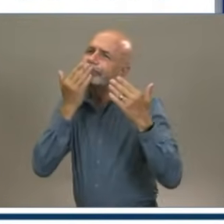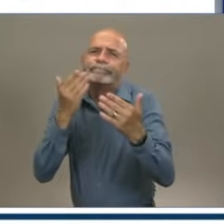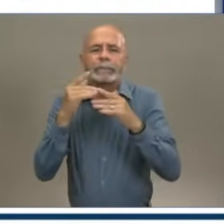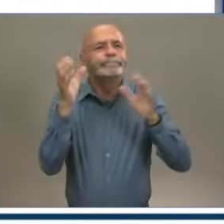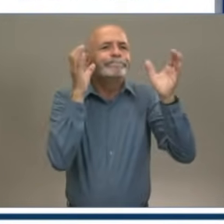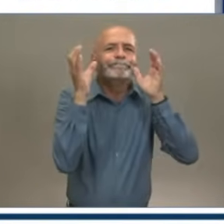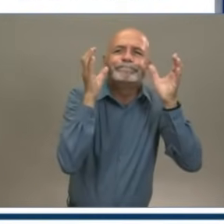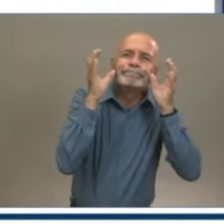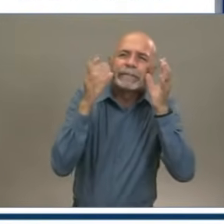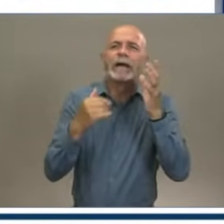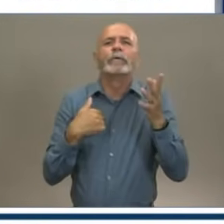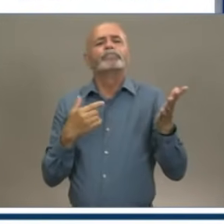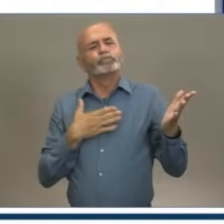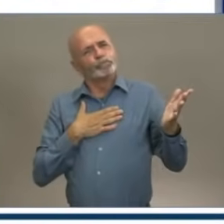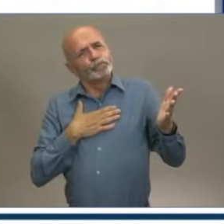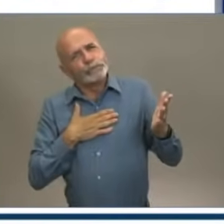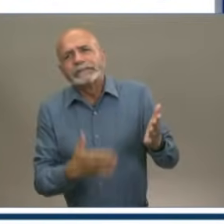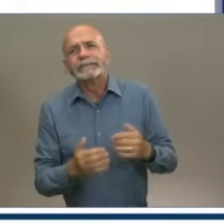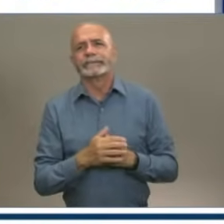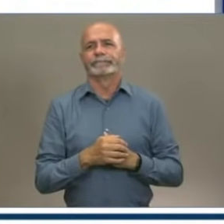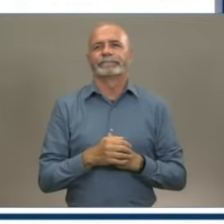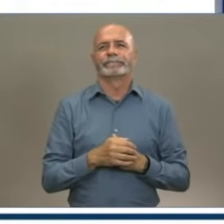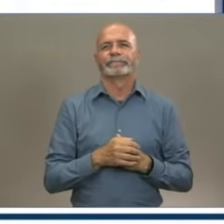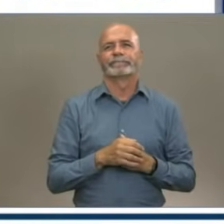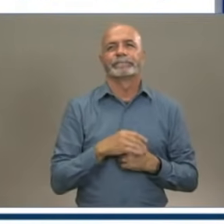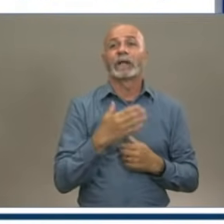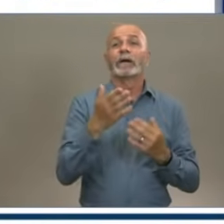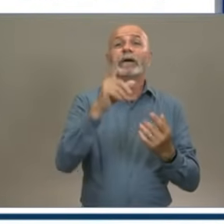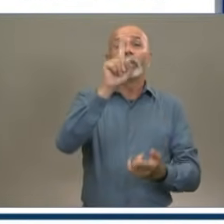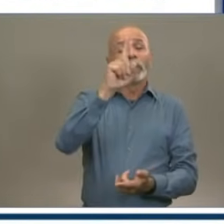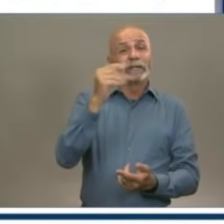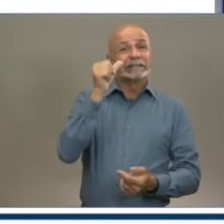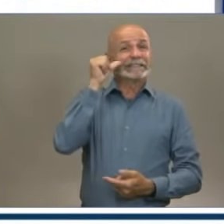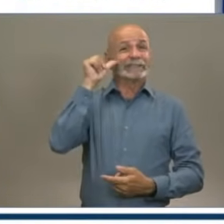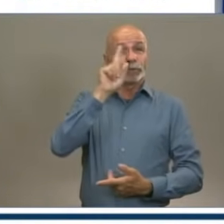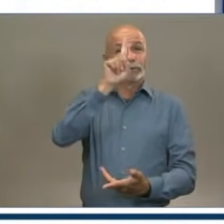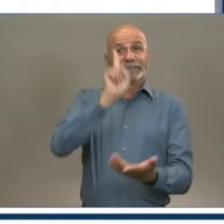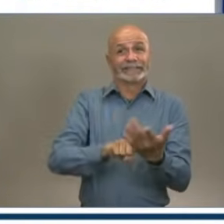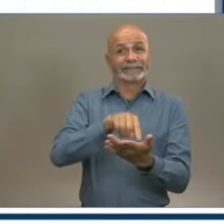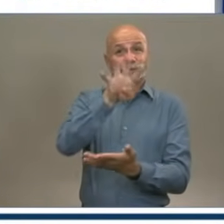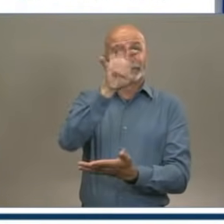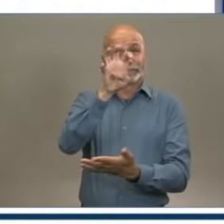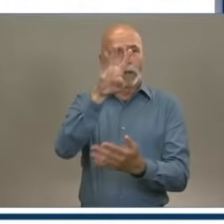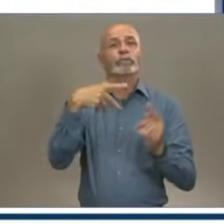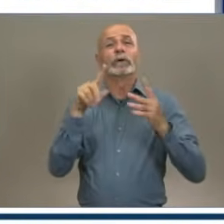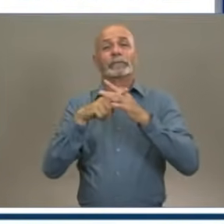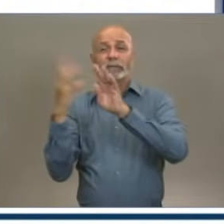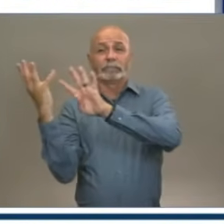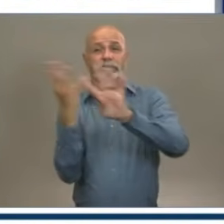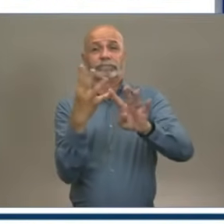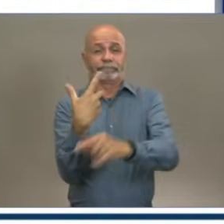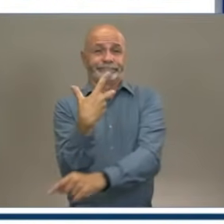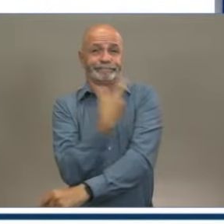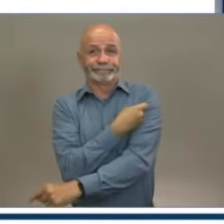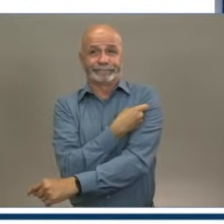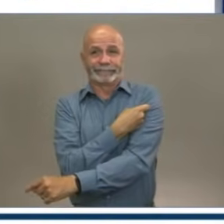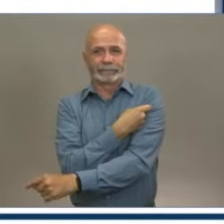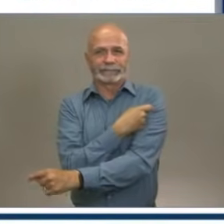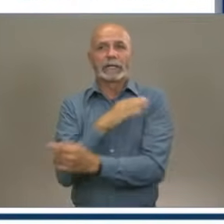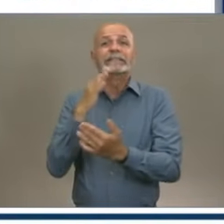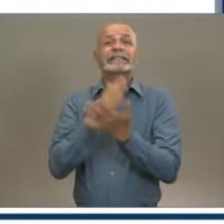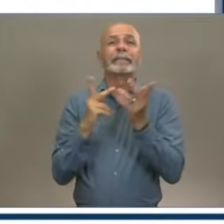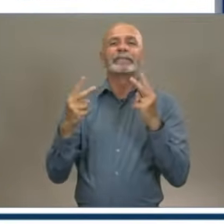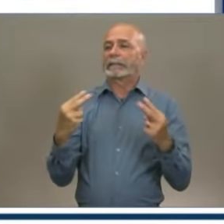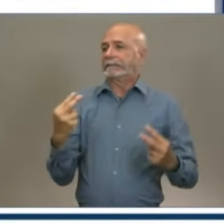Just yesterday, 1,400 Nova Scotians received their first dose. We know that not everyone can be vaccinated either for